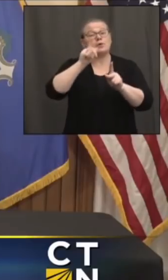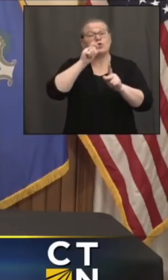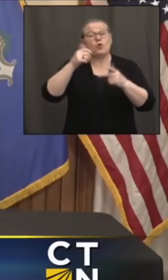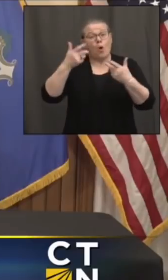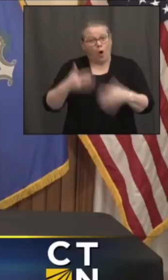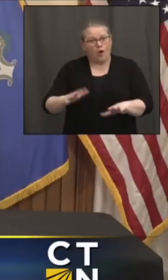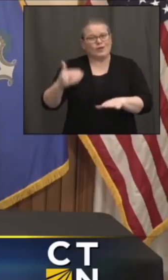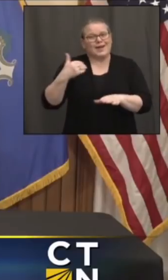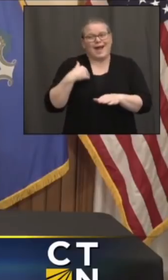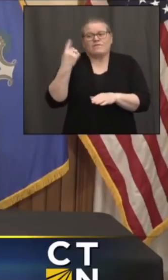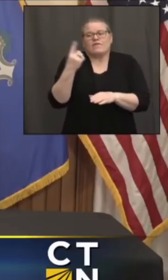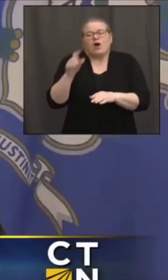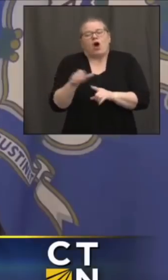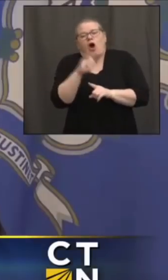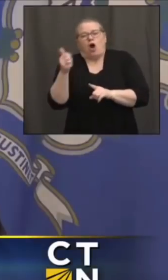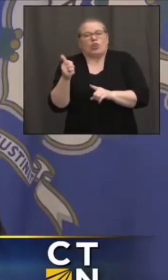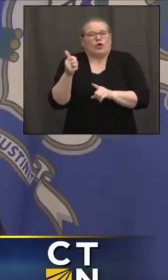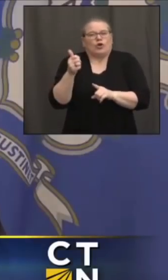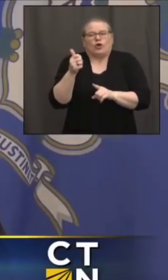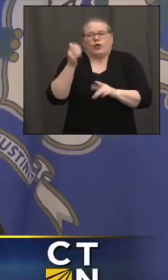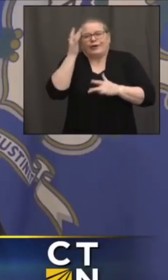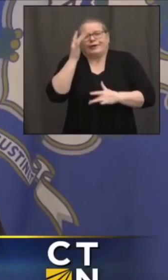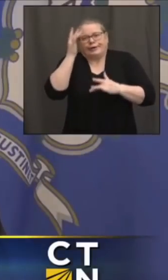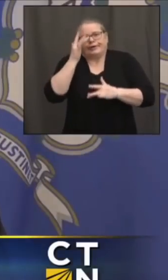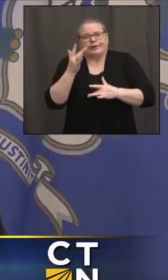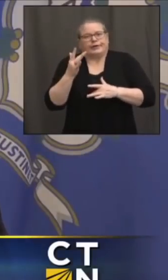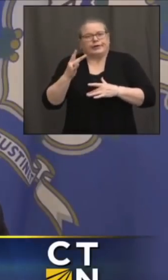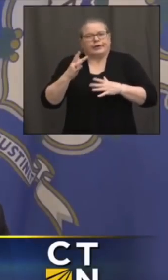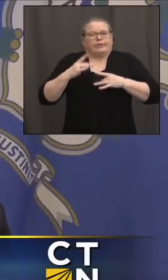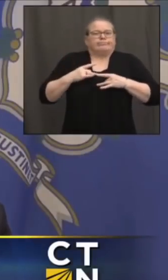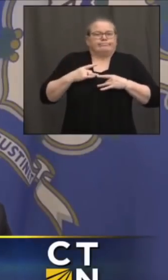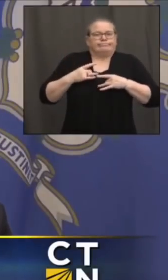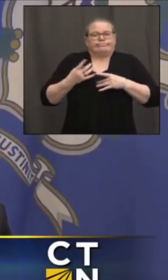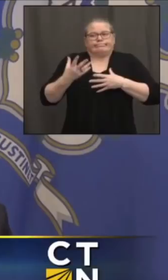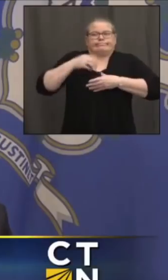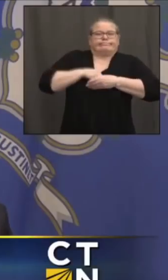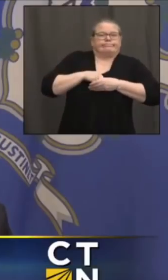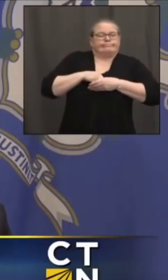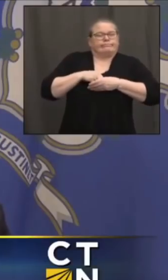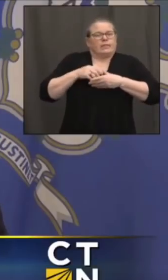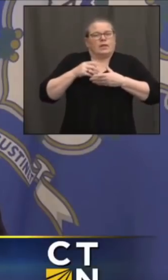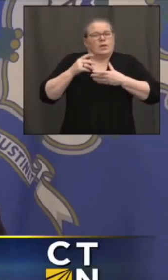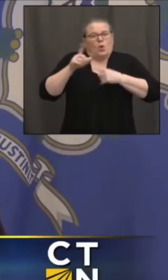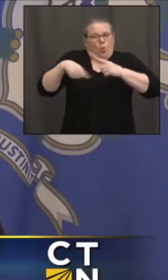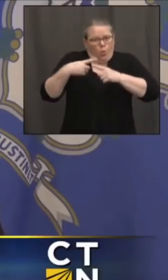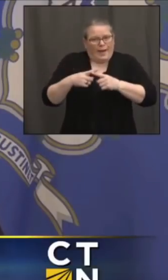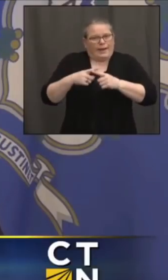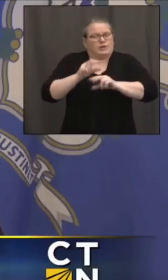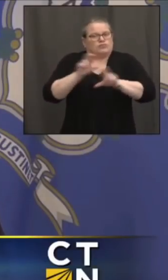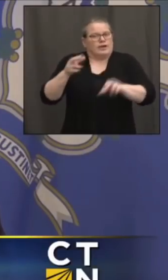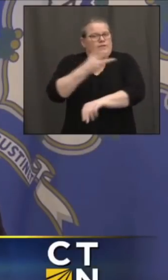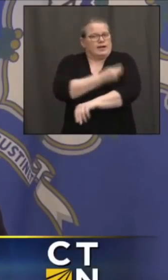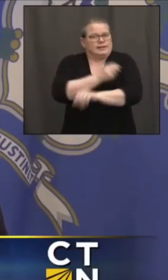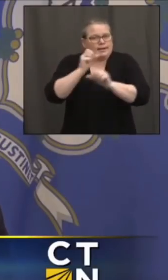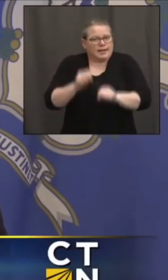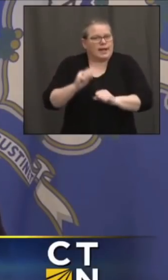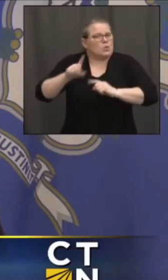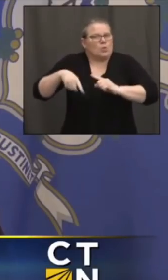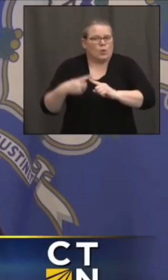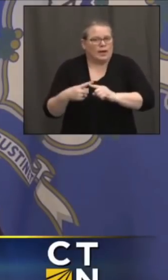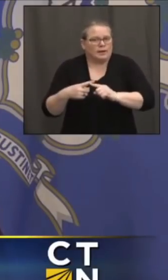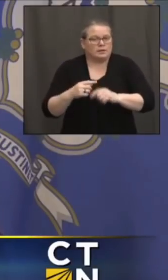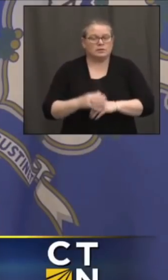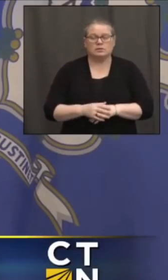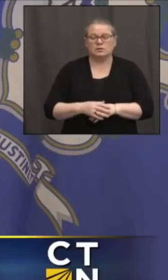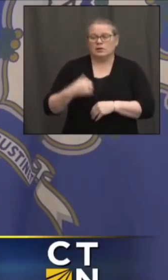vaccinated? Yeah, I mean, we just started the 65 and over, so it's going to be at least a few weeks, depending on the